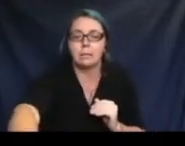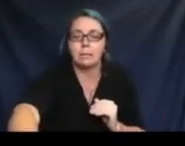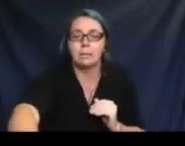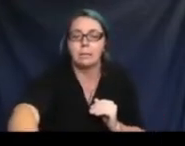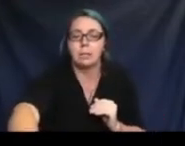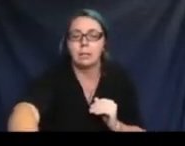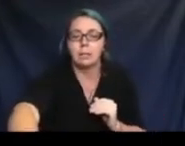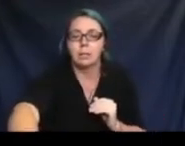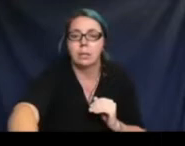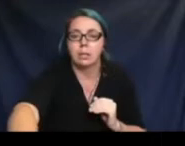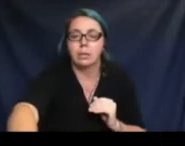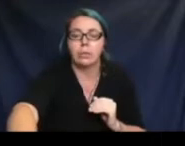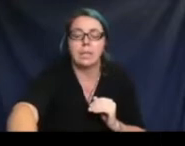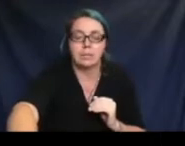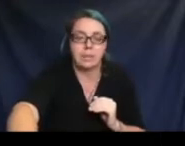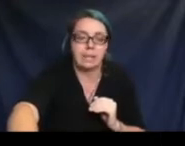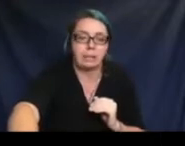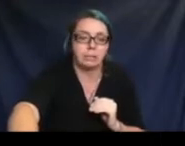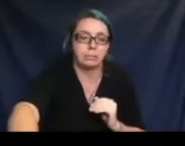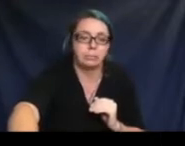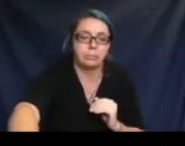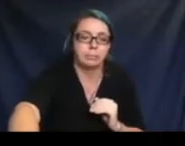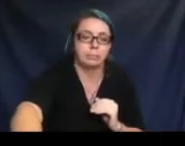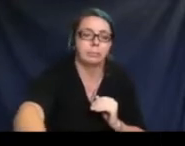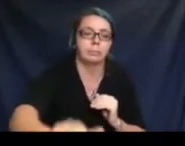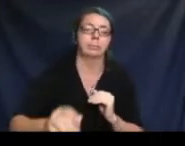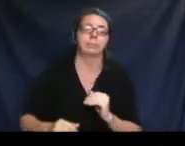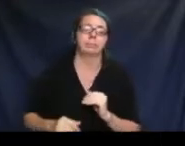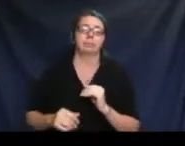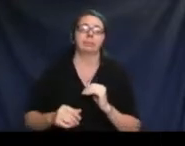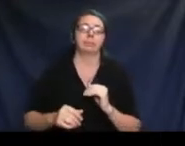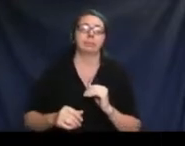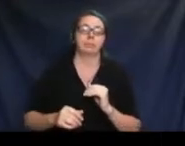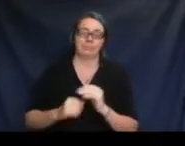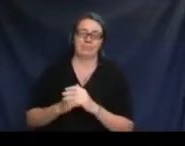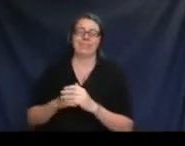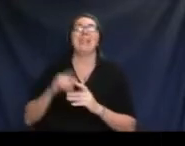as $3,000. Thank you. Sorry, not $3, $3,000.